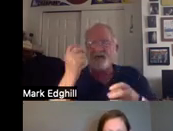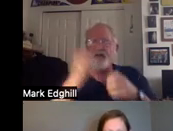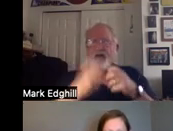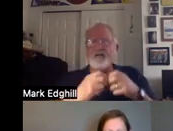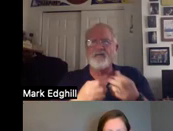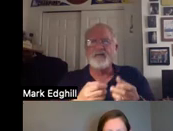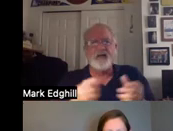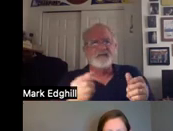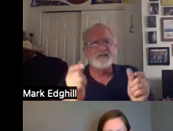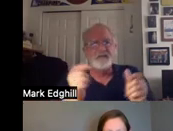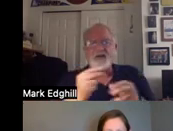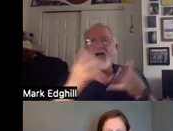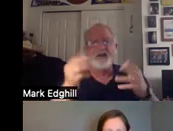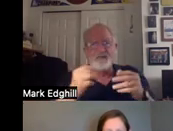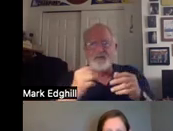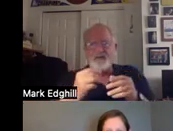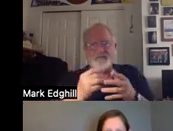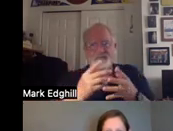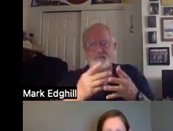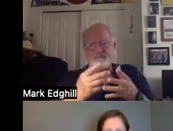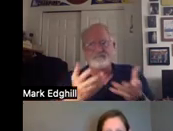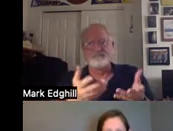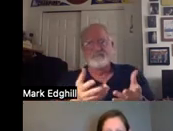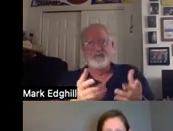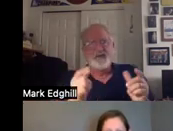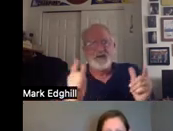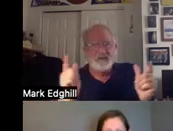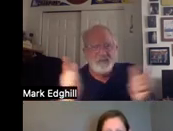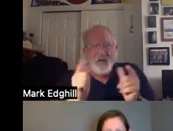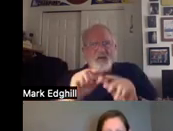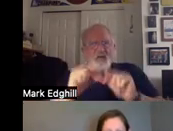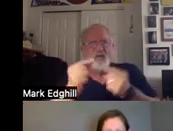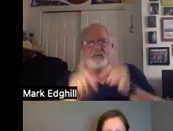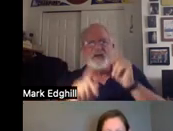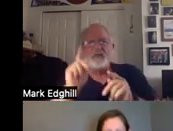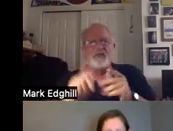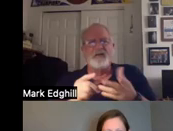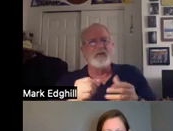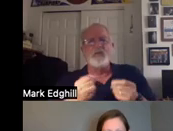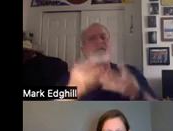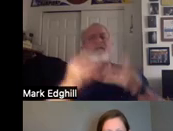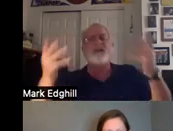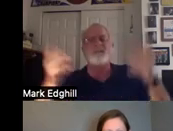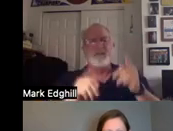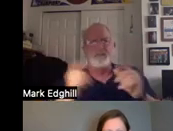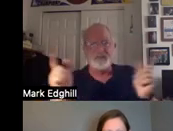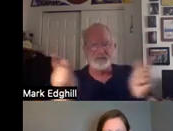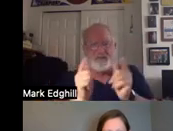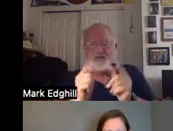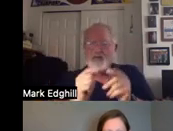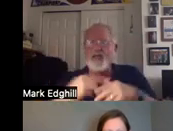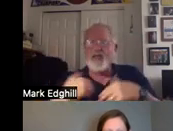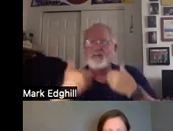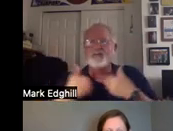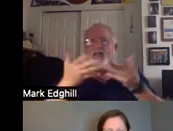know. You know, if this were only this many in the world, it's really a tough topic. I mean, we have a lot of people, but